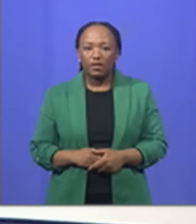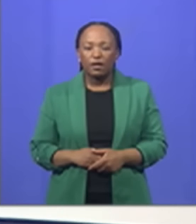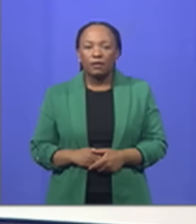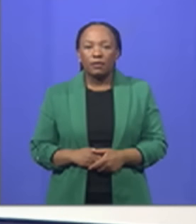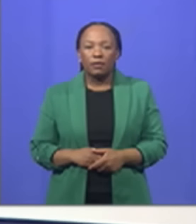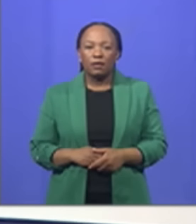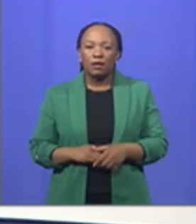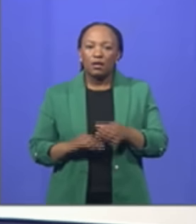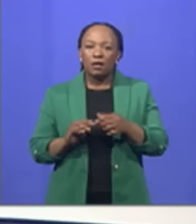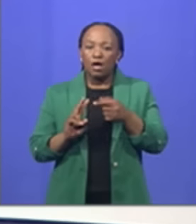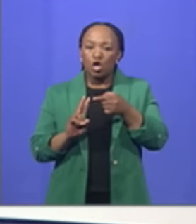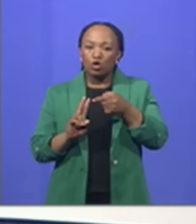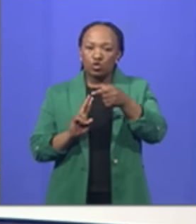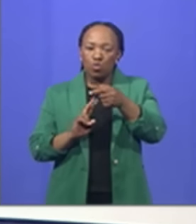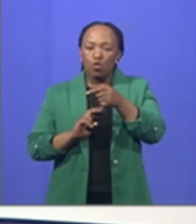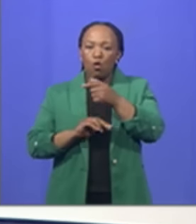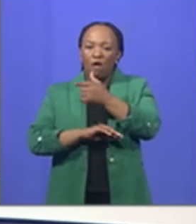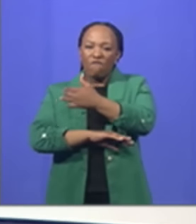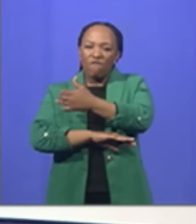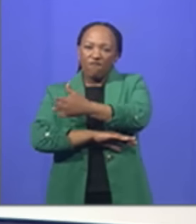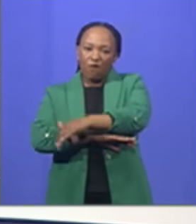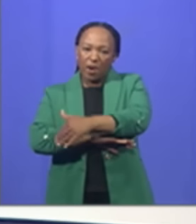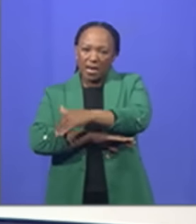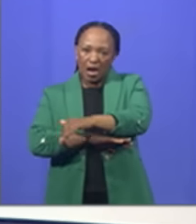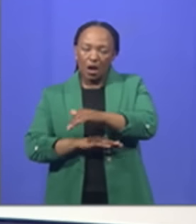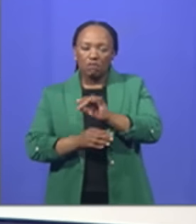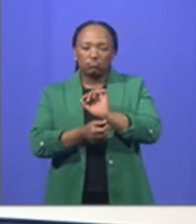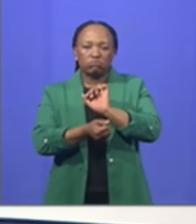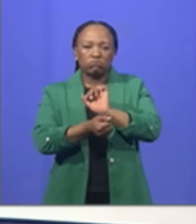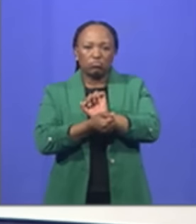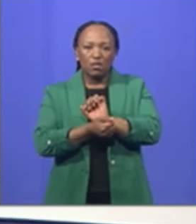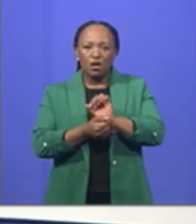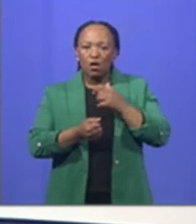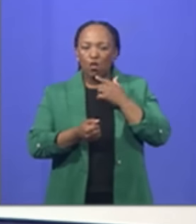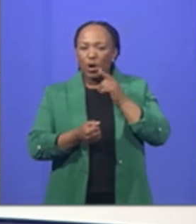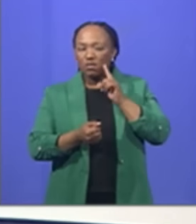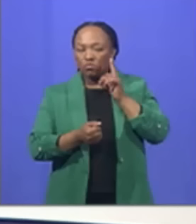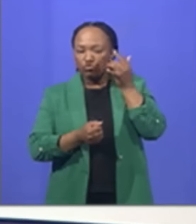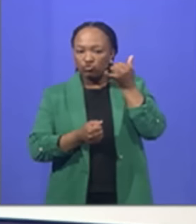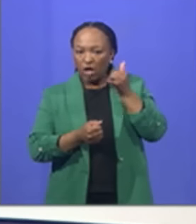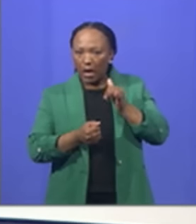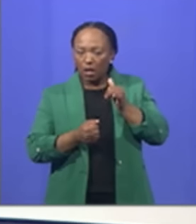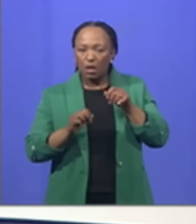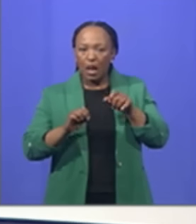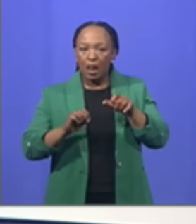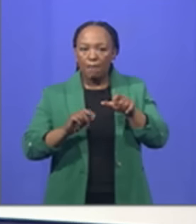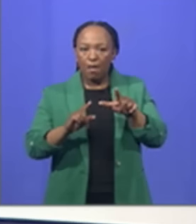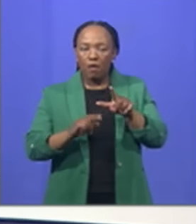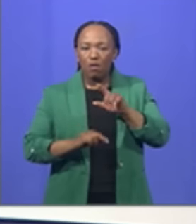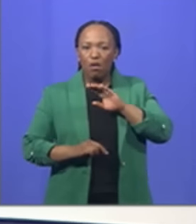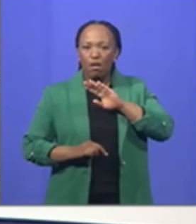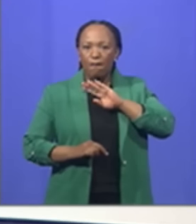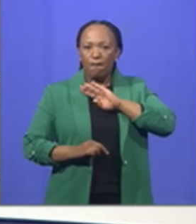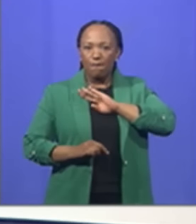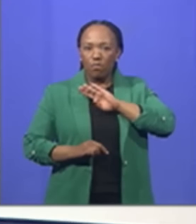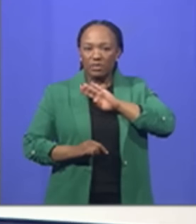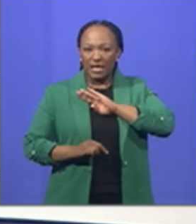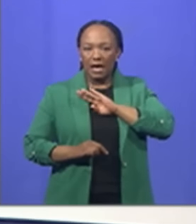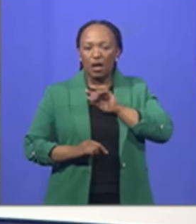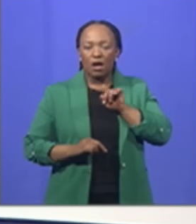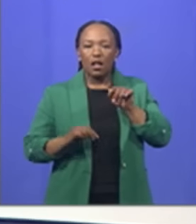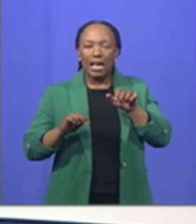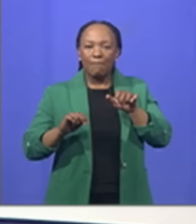Bafaladi ba babedi ba golegilwe ka lefelong la go lekola bafaladi pele ba tshedišetšwa dinageng tša bobona ka Messina go